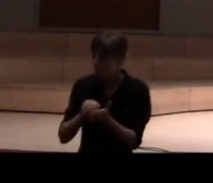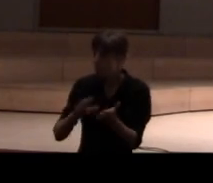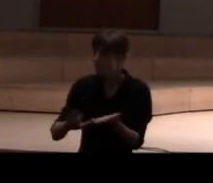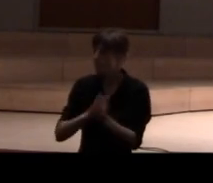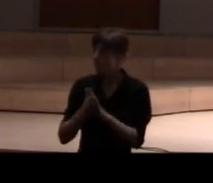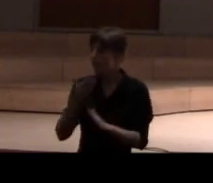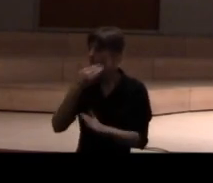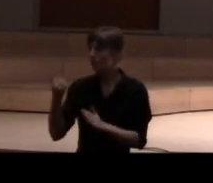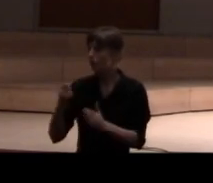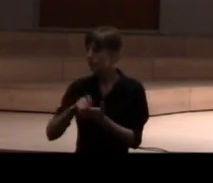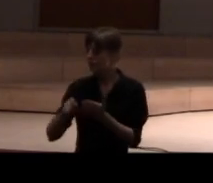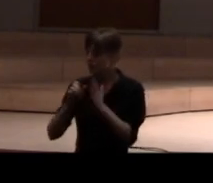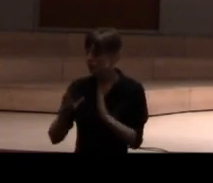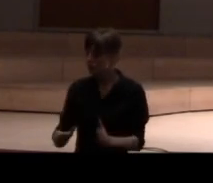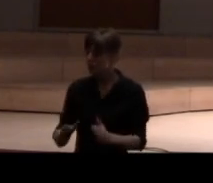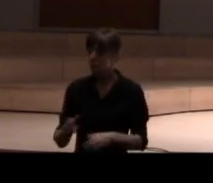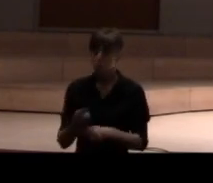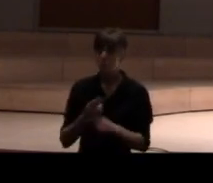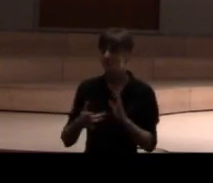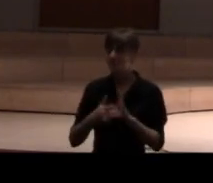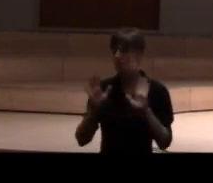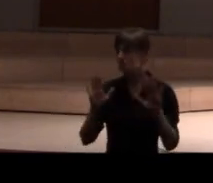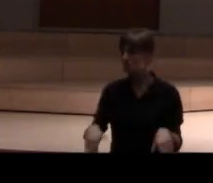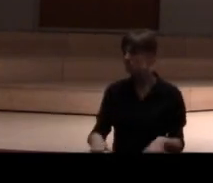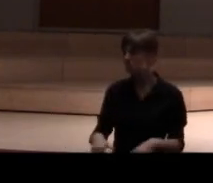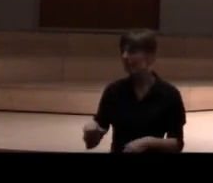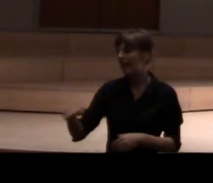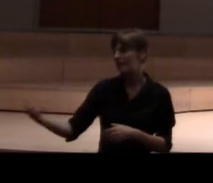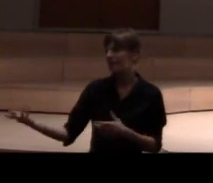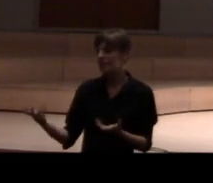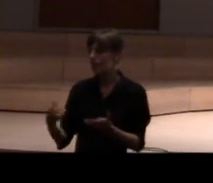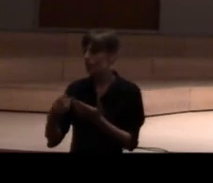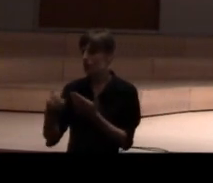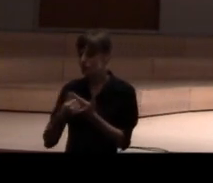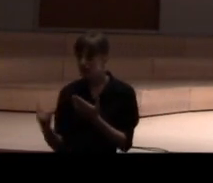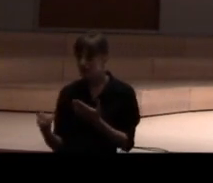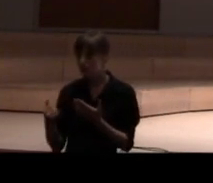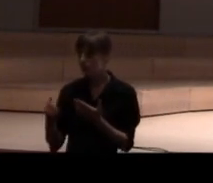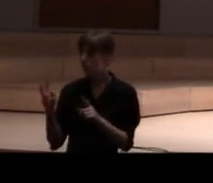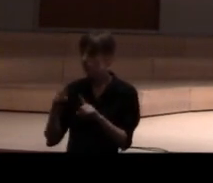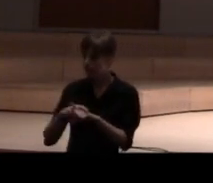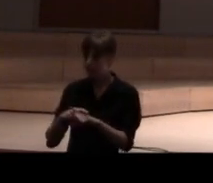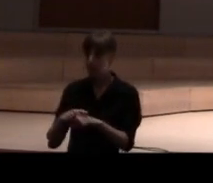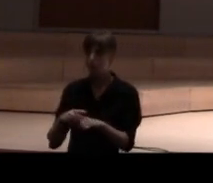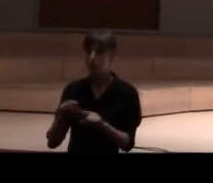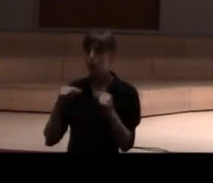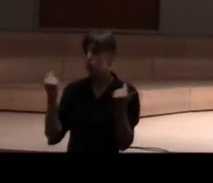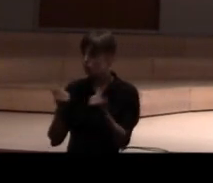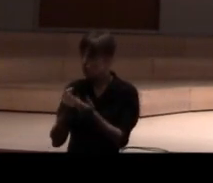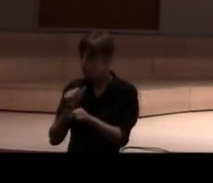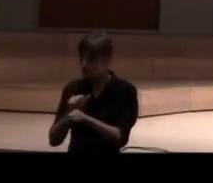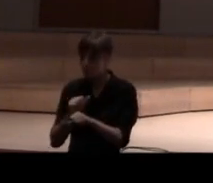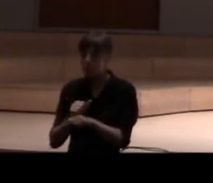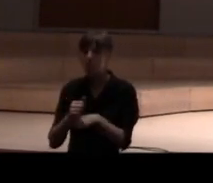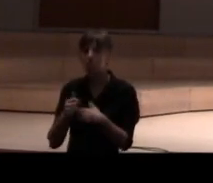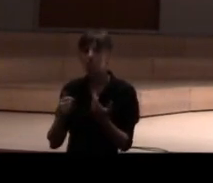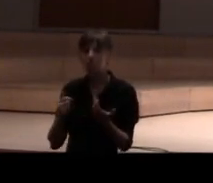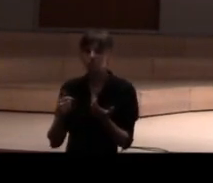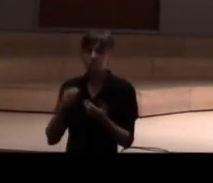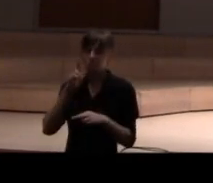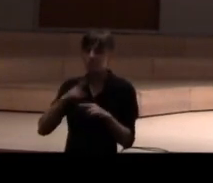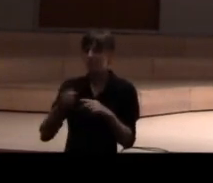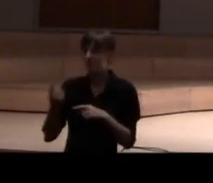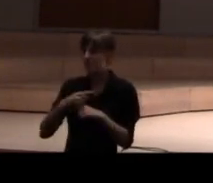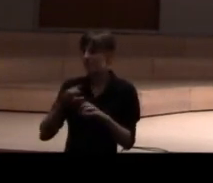And it doesn't have to be technology, it could really be literally anything, a project, an assignment, a group, a really fun day in